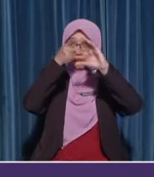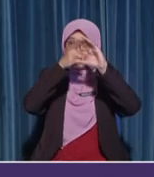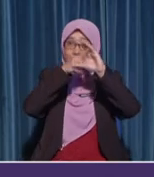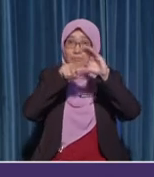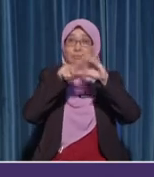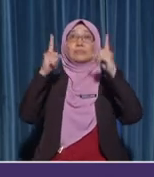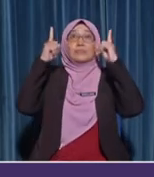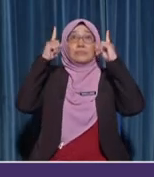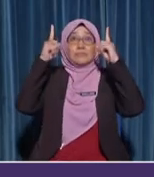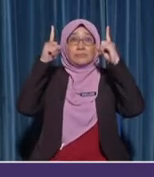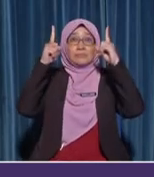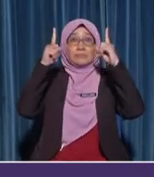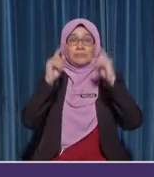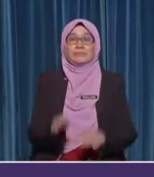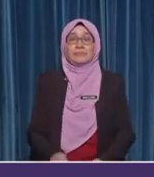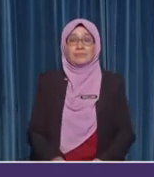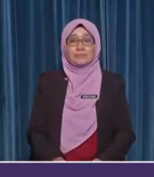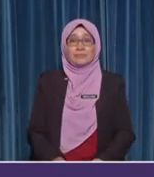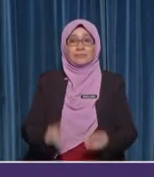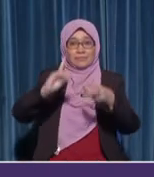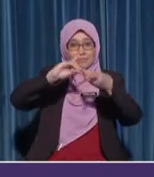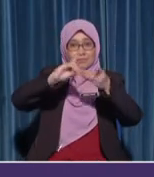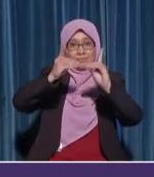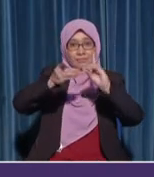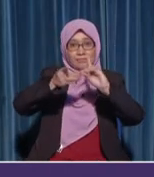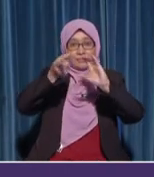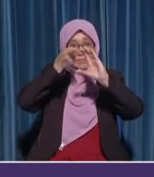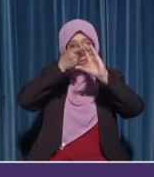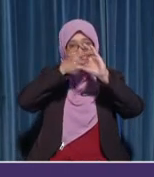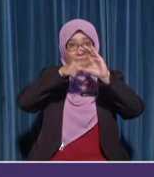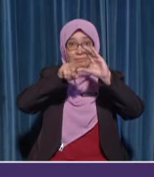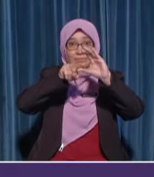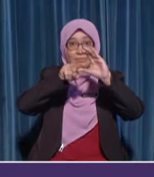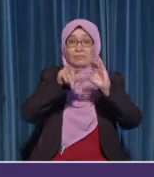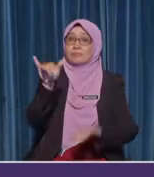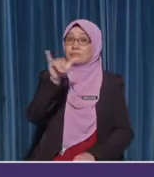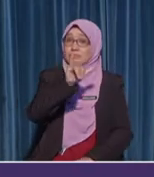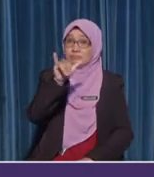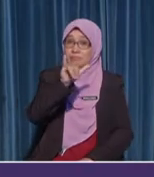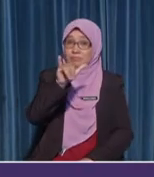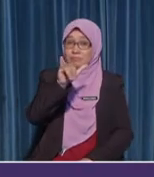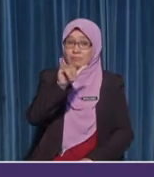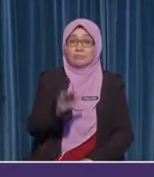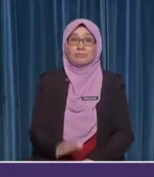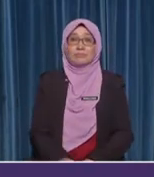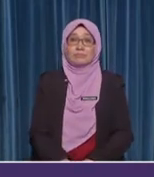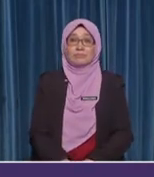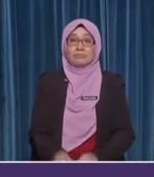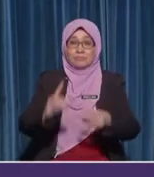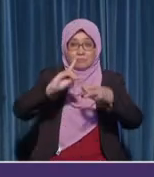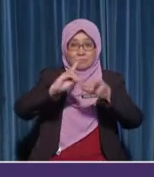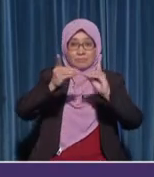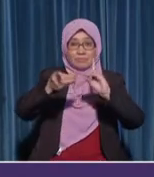This is a digital clock. Just like an analog clock, a digital